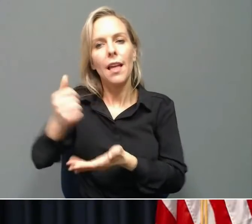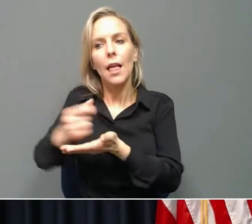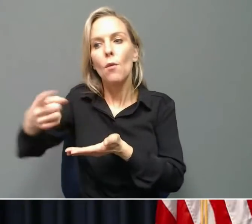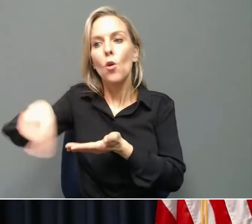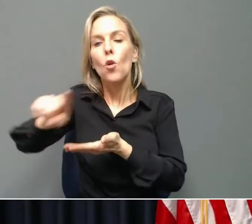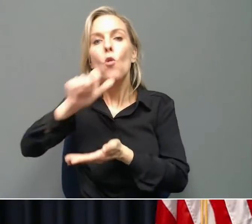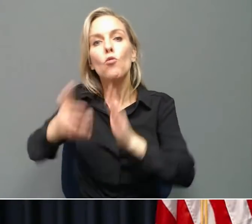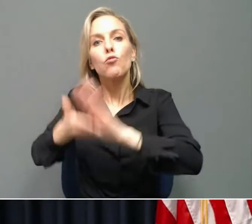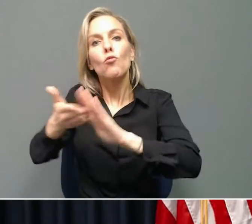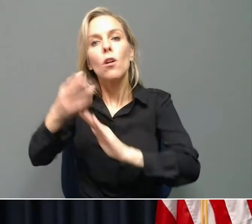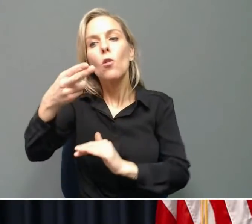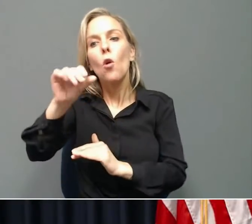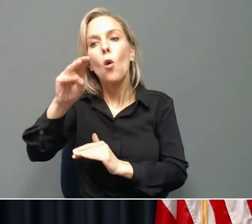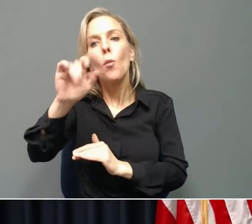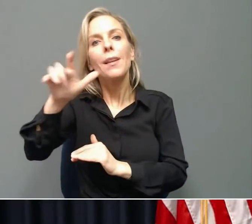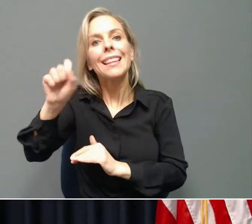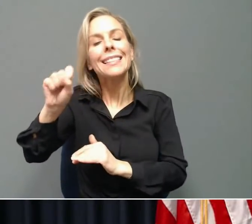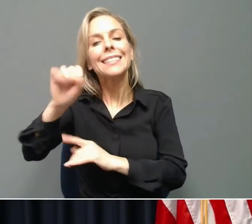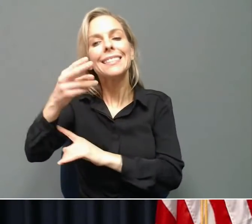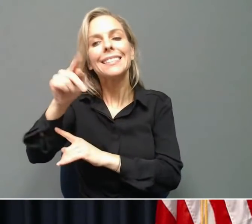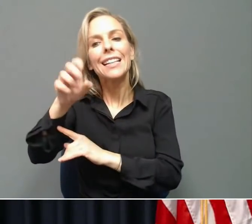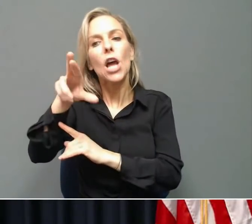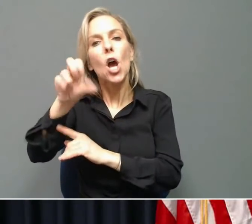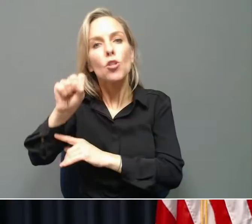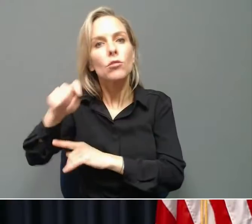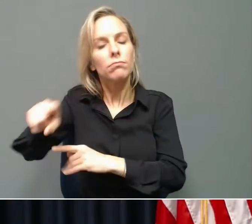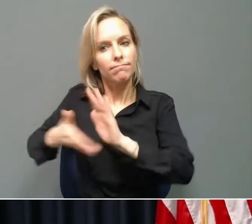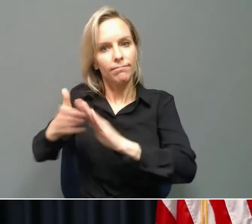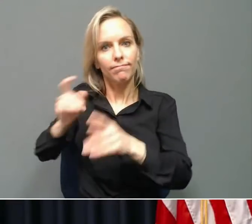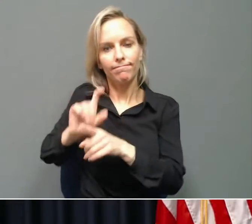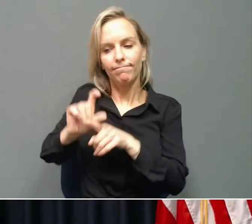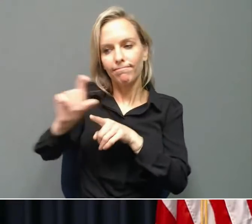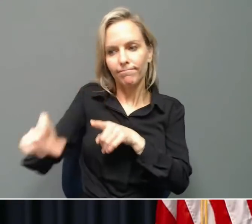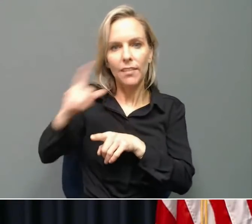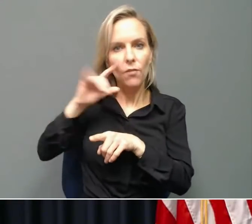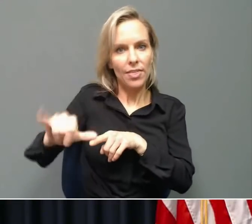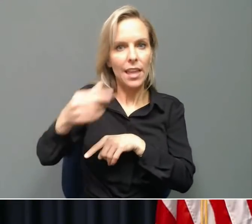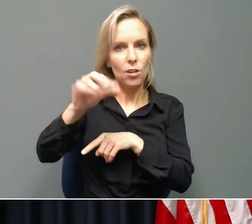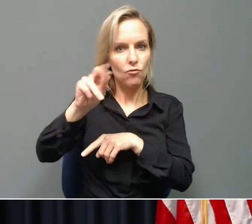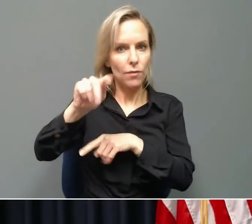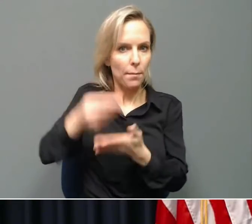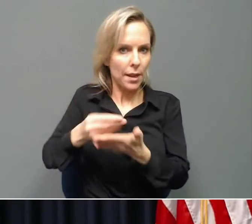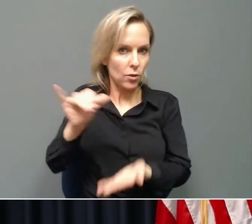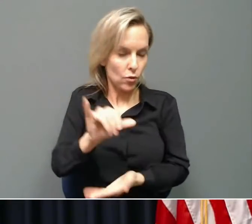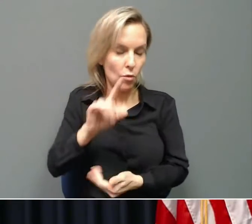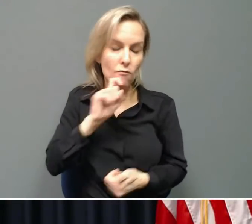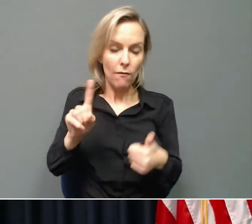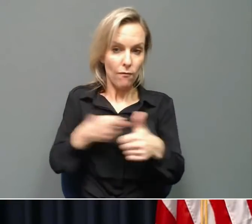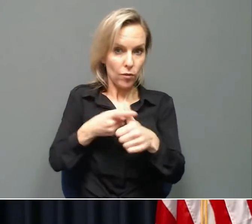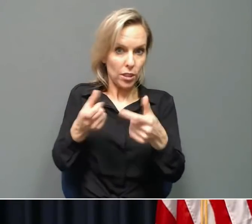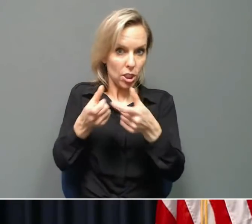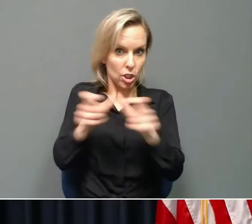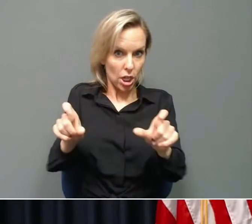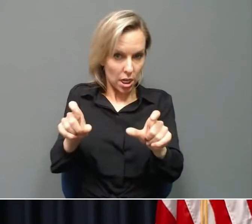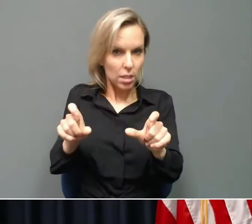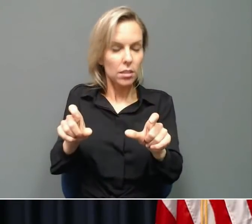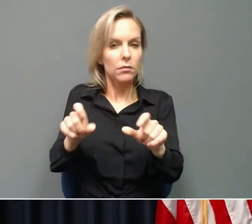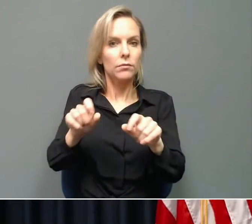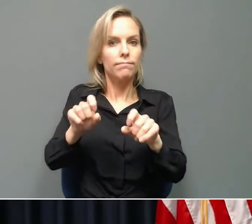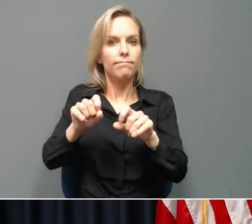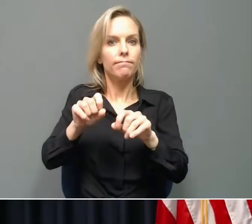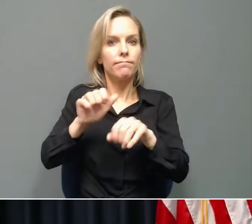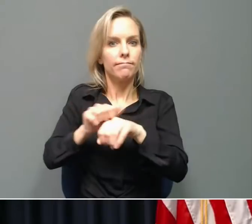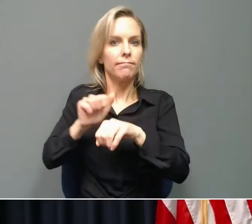for homeless Kentuckians. Just note that the first checks went out on Friday,